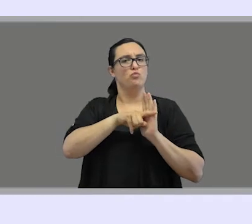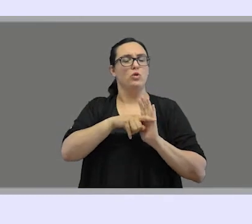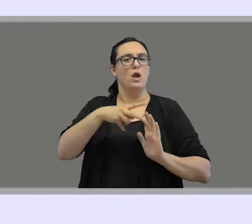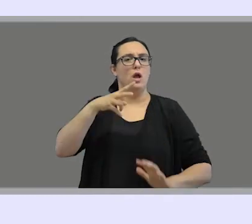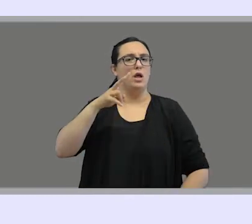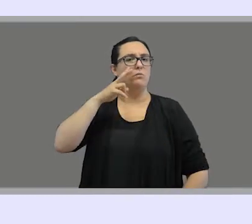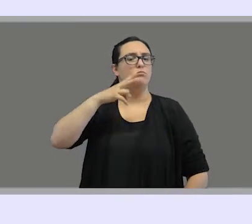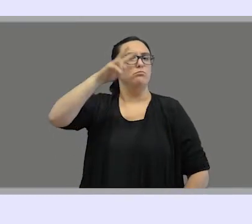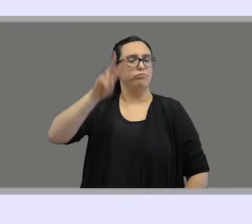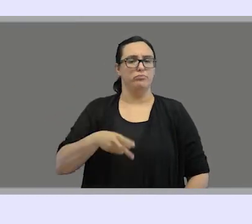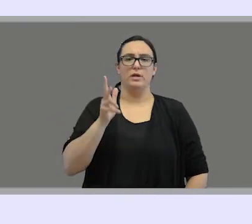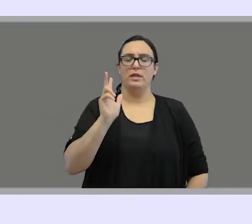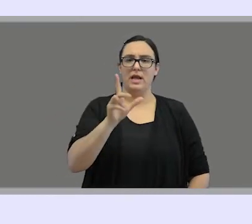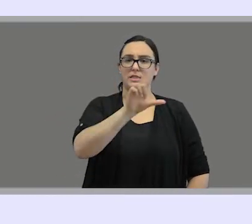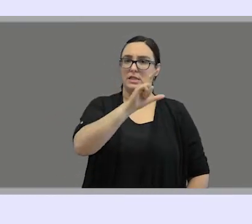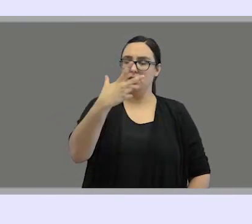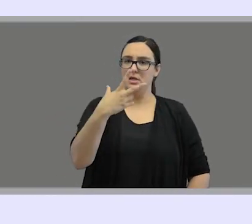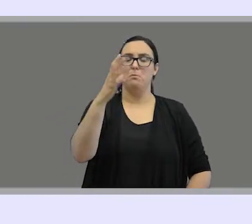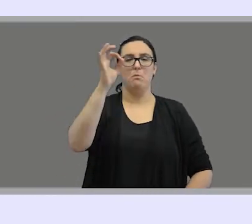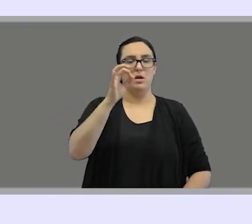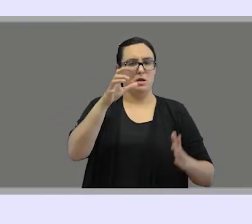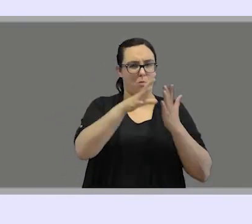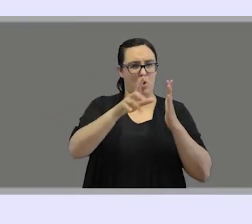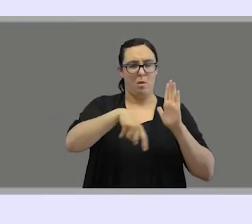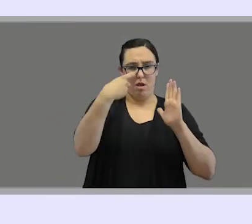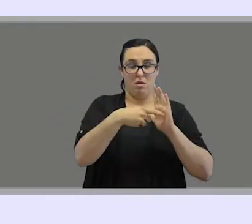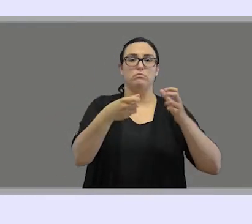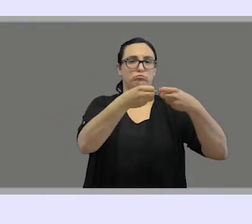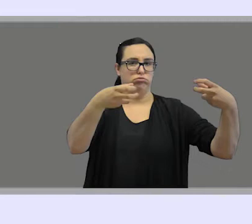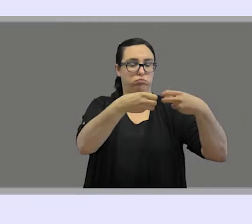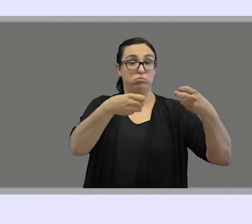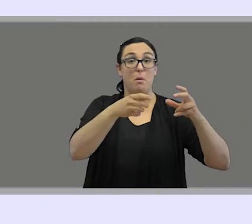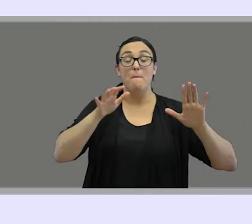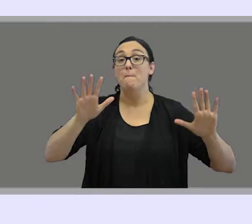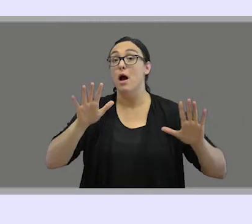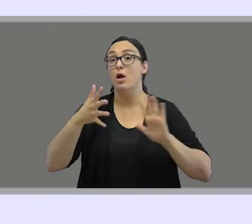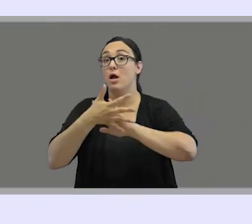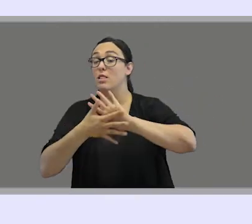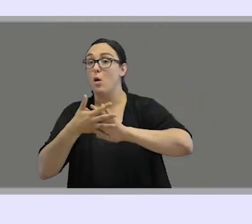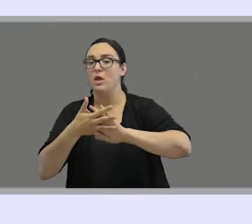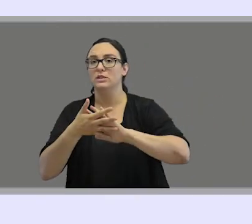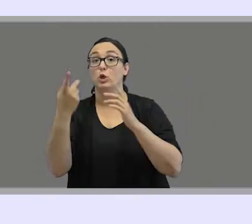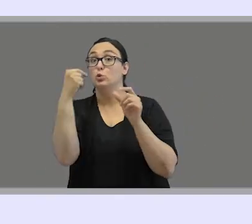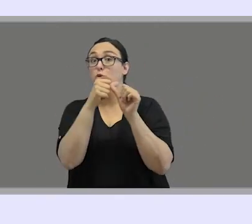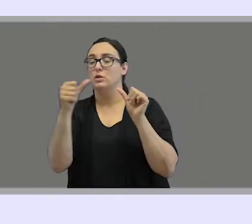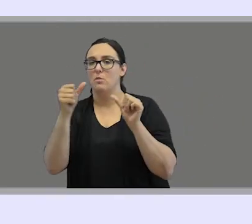programs in subtitling or captioning, but only 2 hours a week of